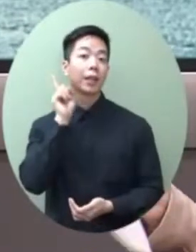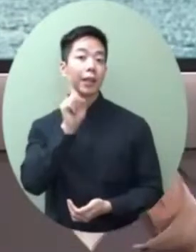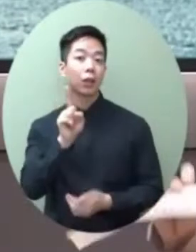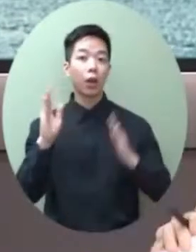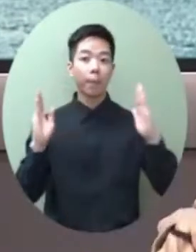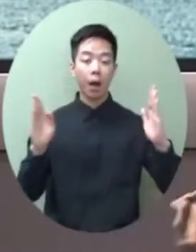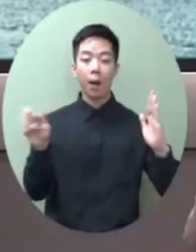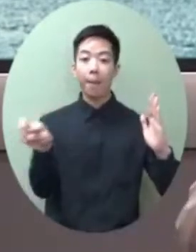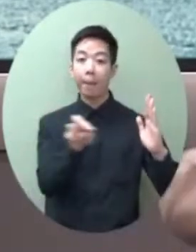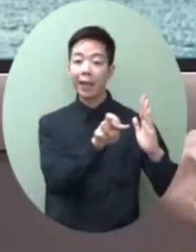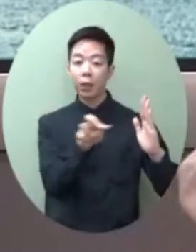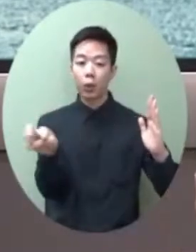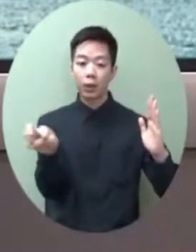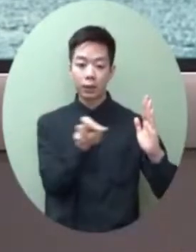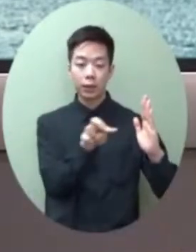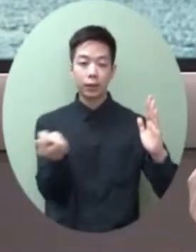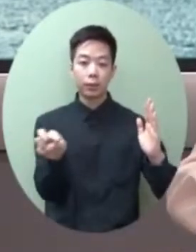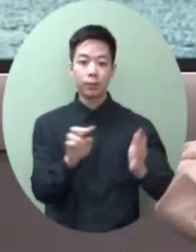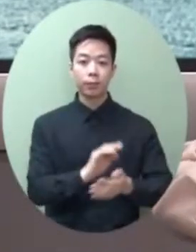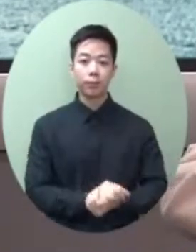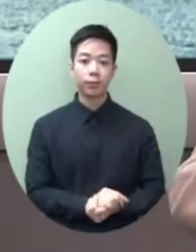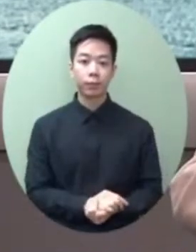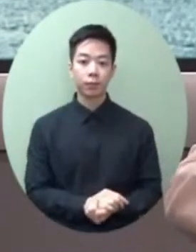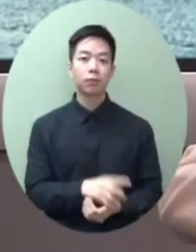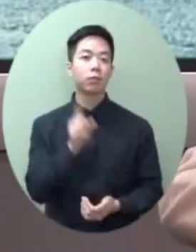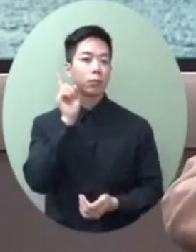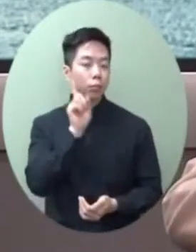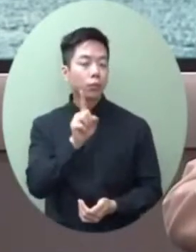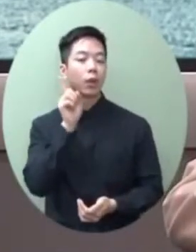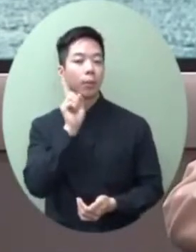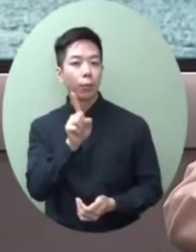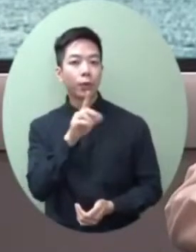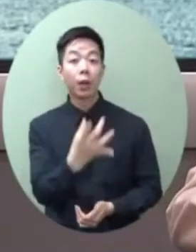For the 7-day average